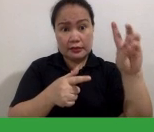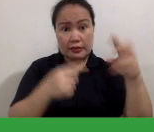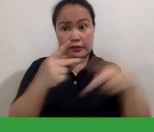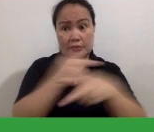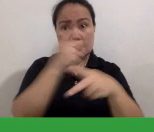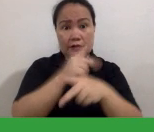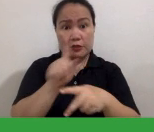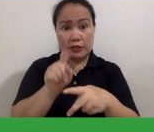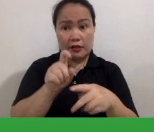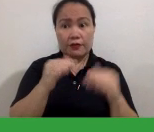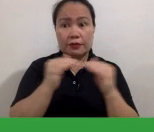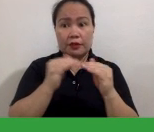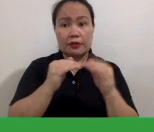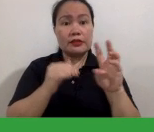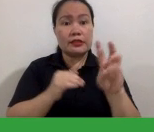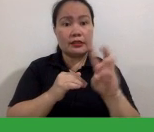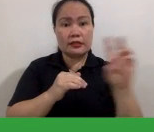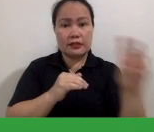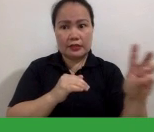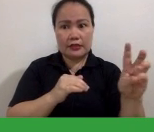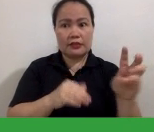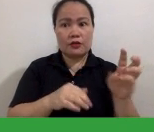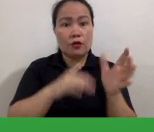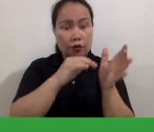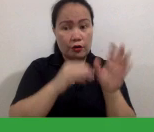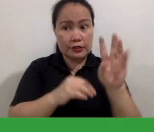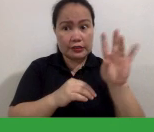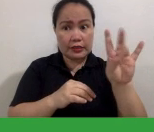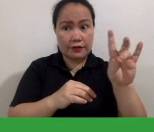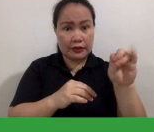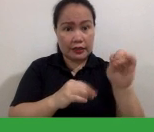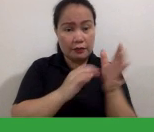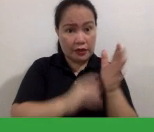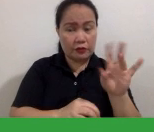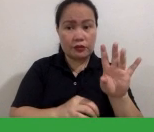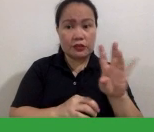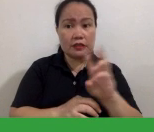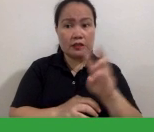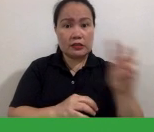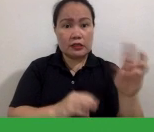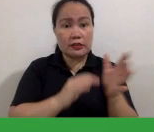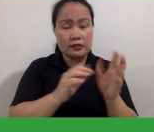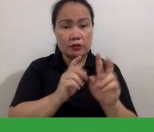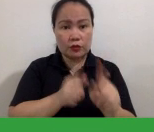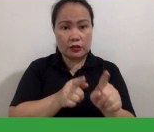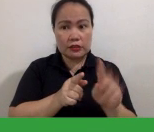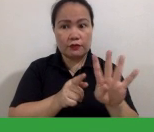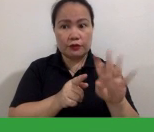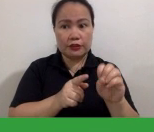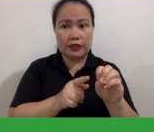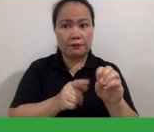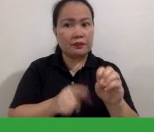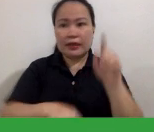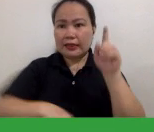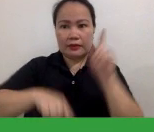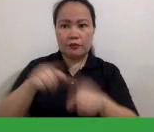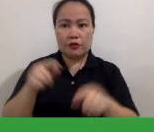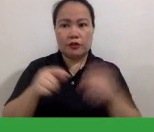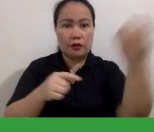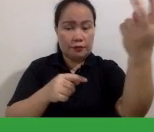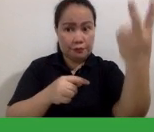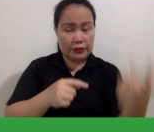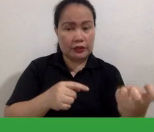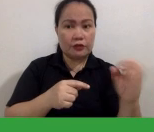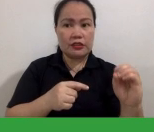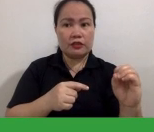that is 6. So, 6 times 11, that is 66. Subtract, we have 4. Okay, hindi ulit pwede.